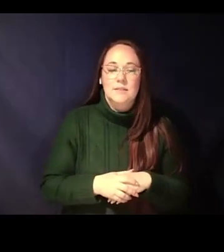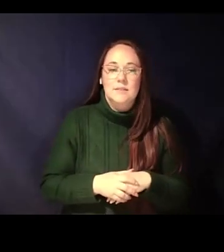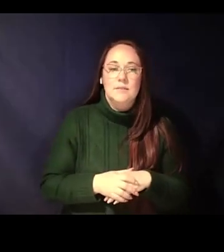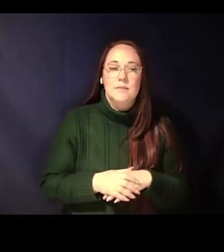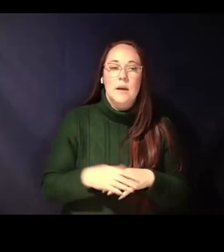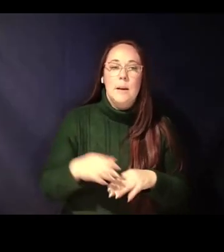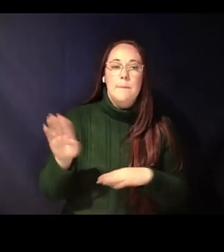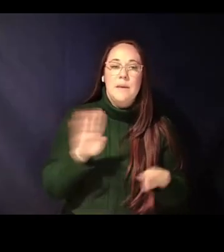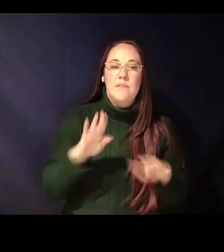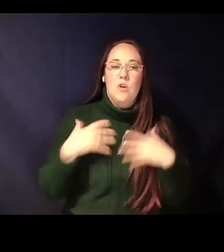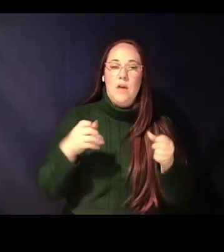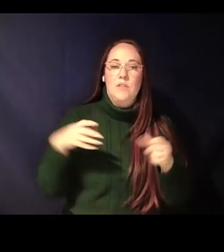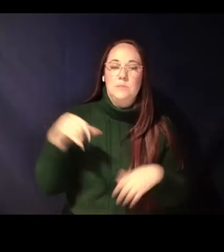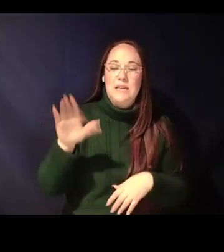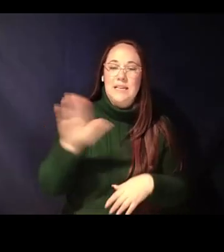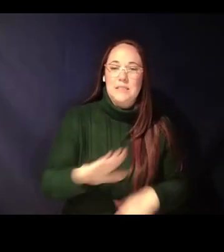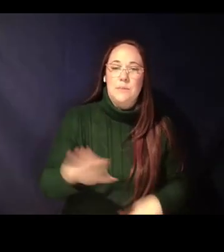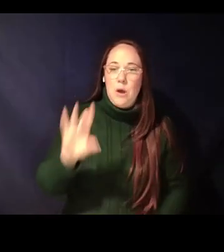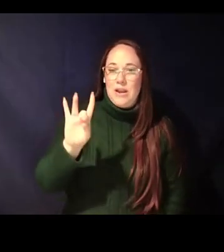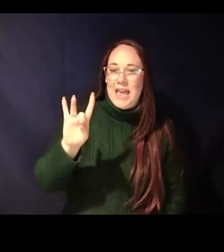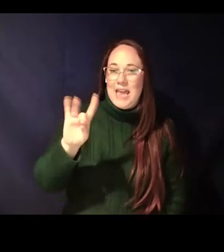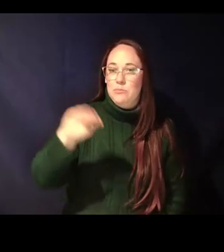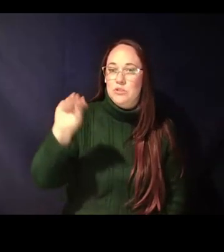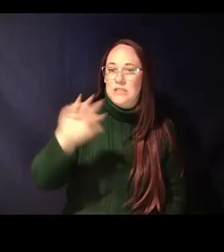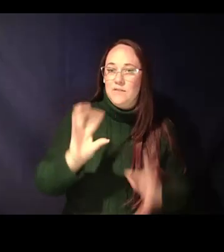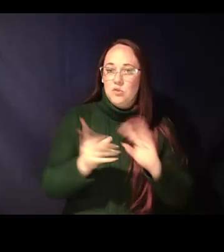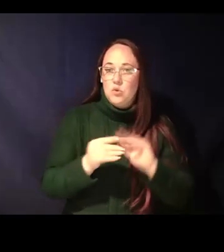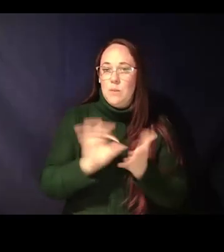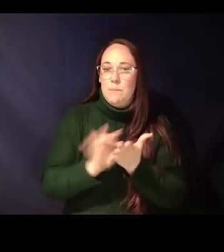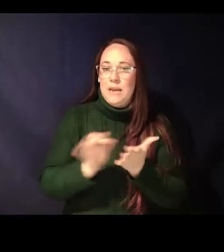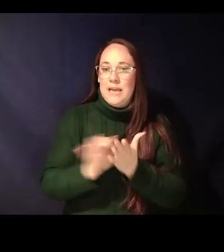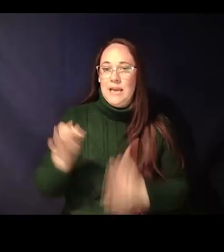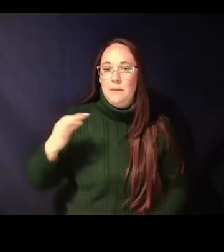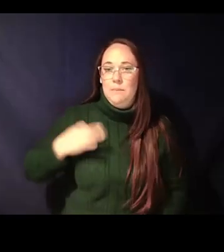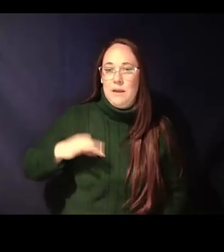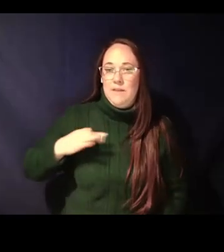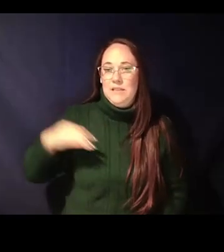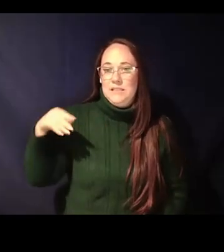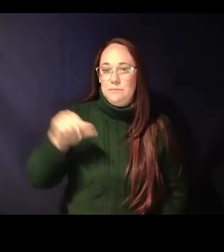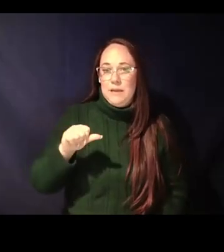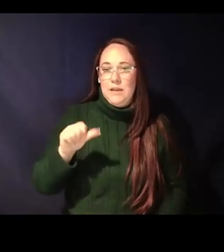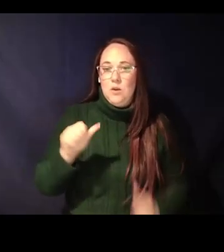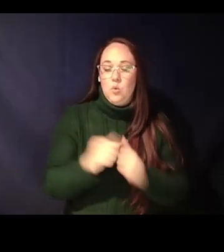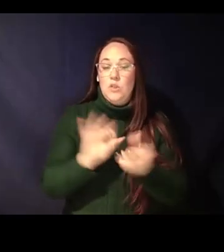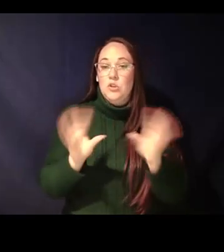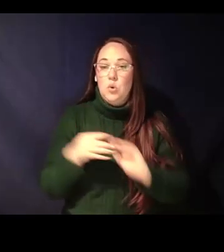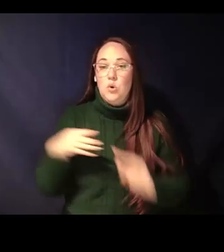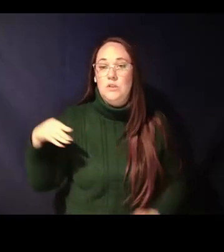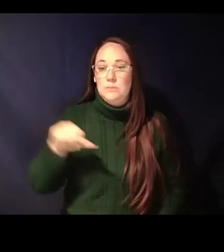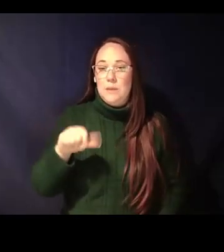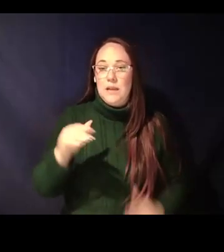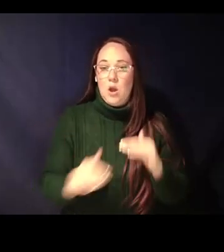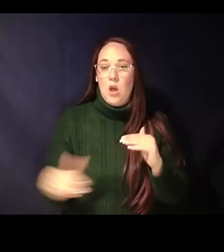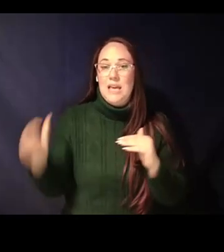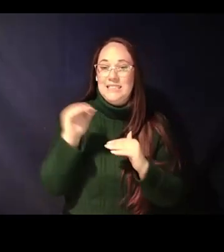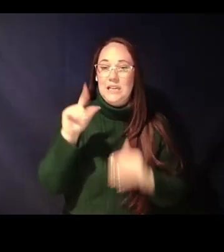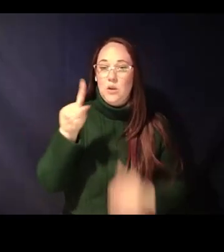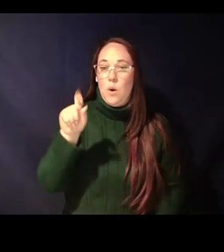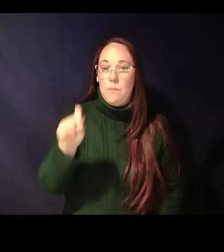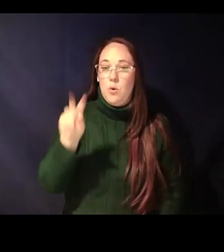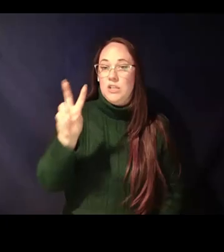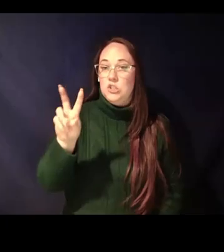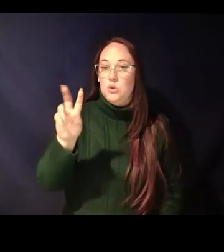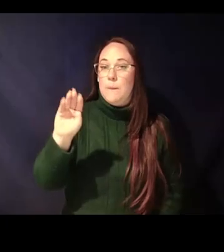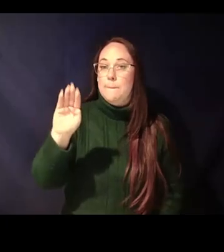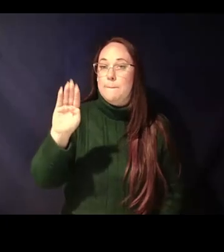now accounts for approximately 8% of total Medicaid benefit spending, with total spending now exceeding $1.2 billion